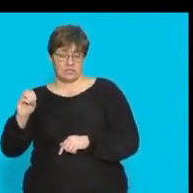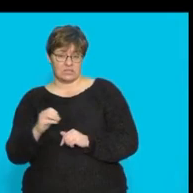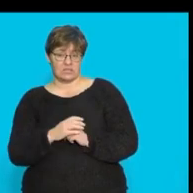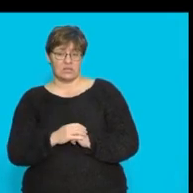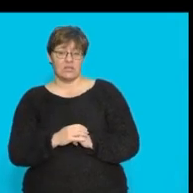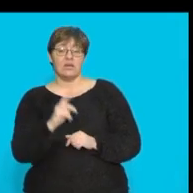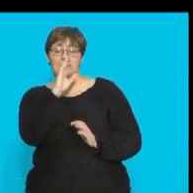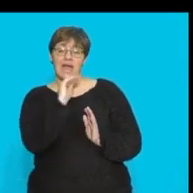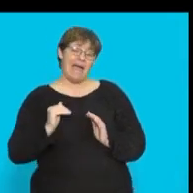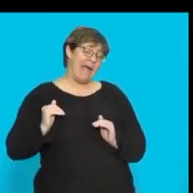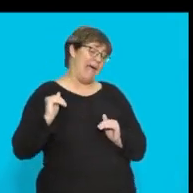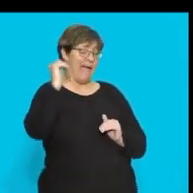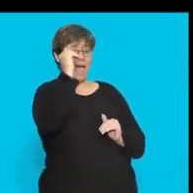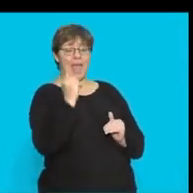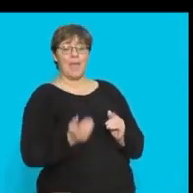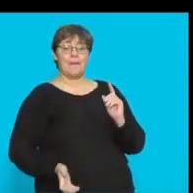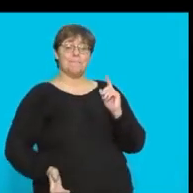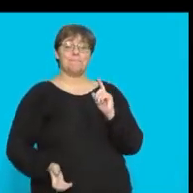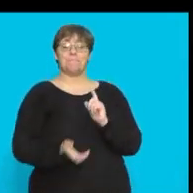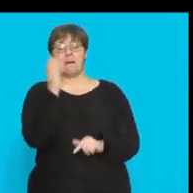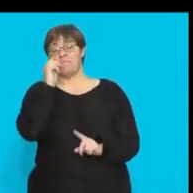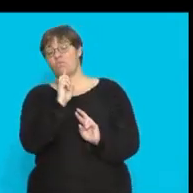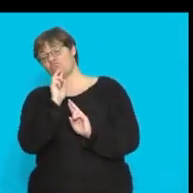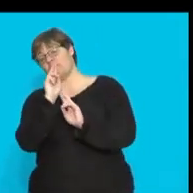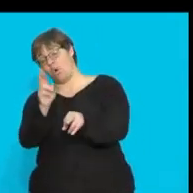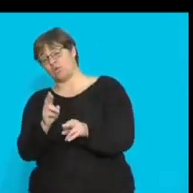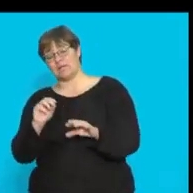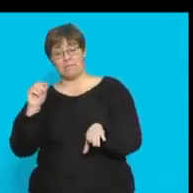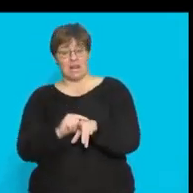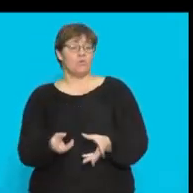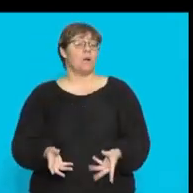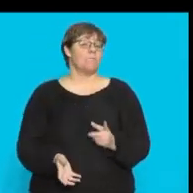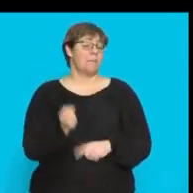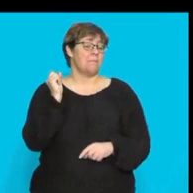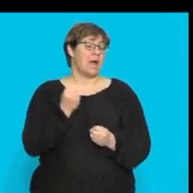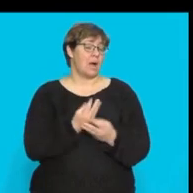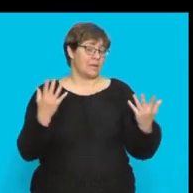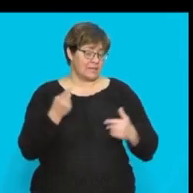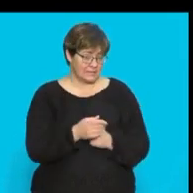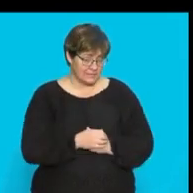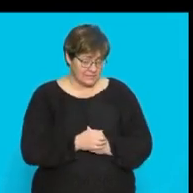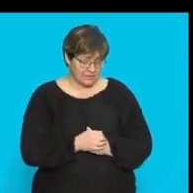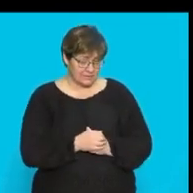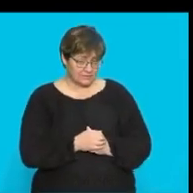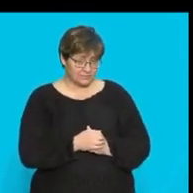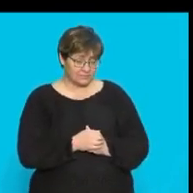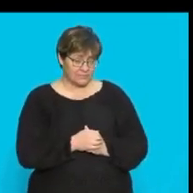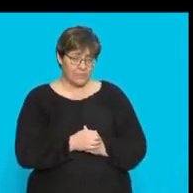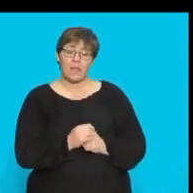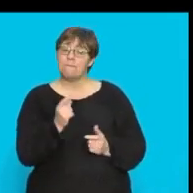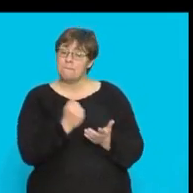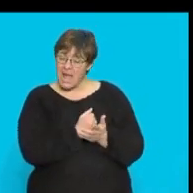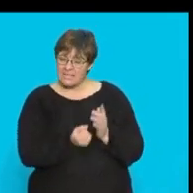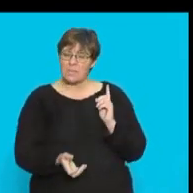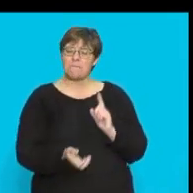they've given us a year, 1999 to 2000. Right. And what do we have to get? The highest